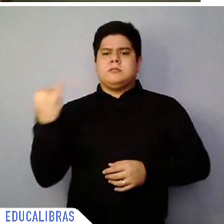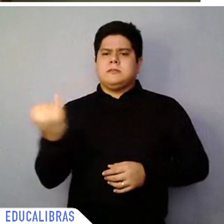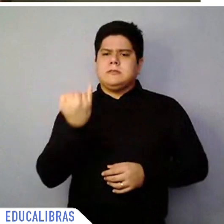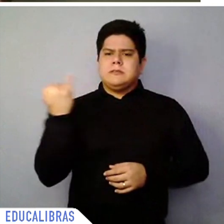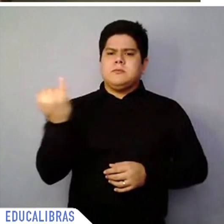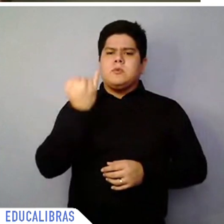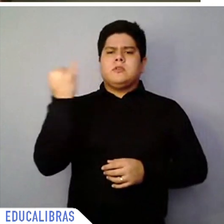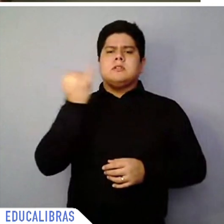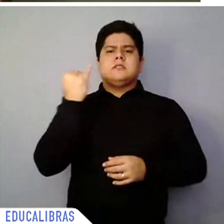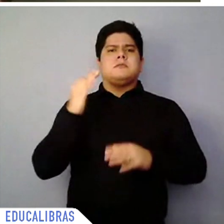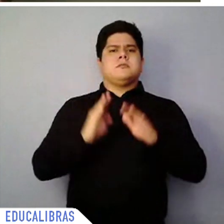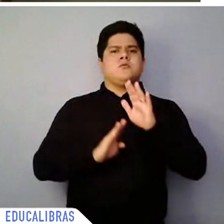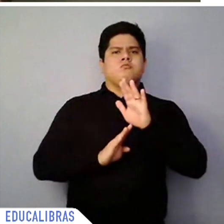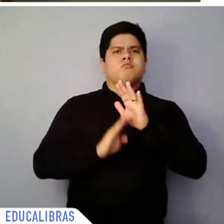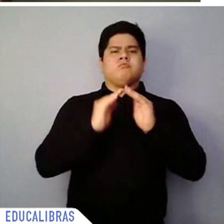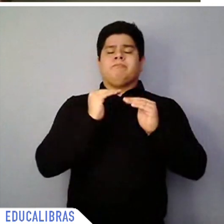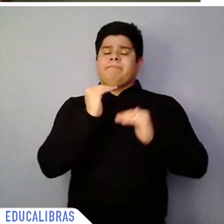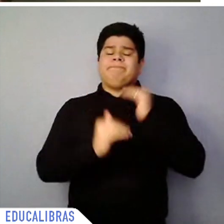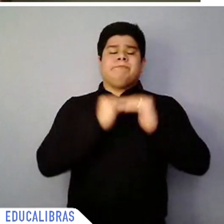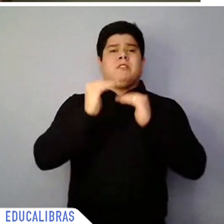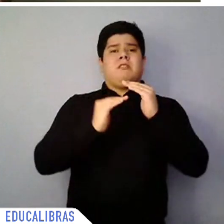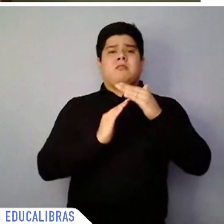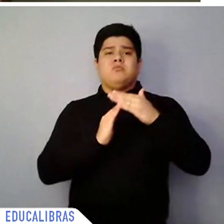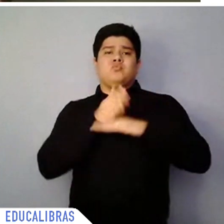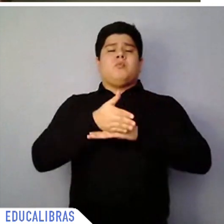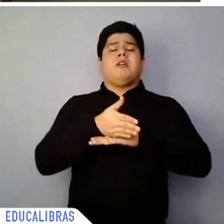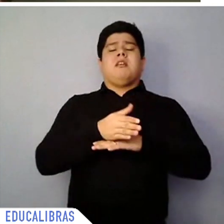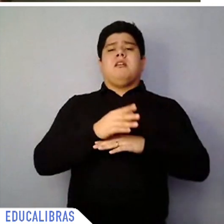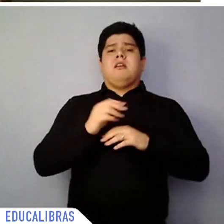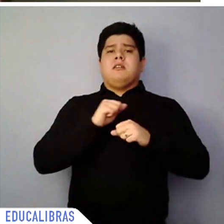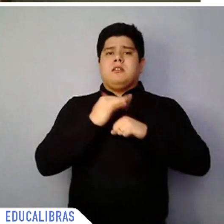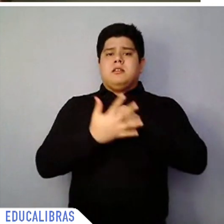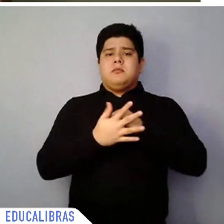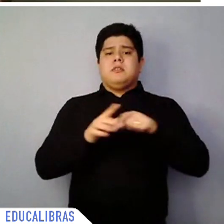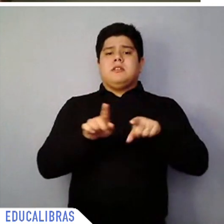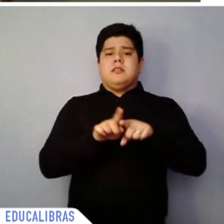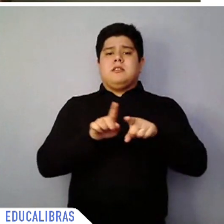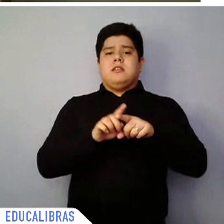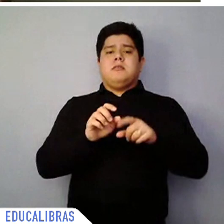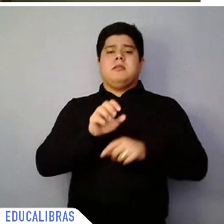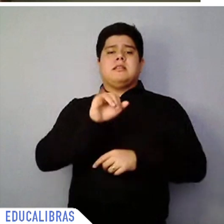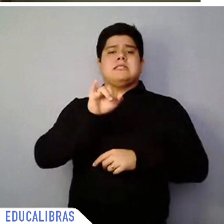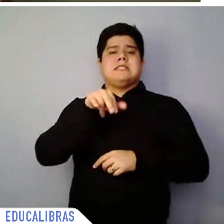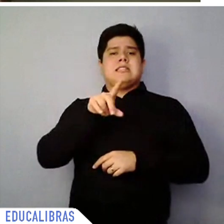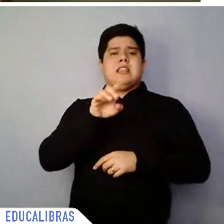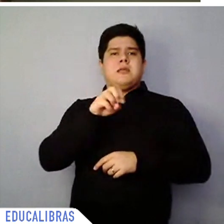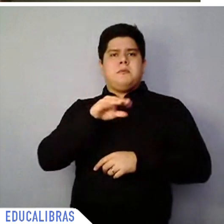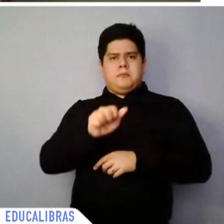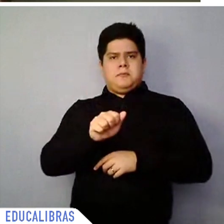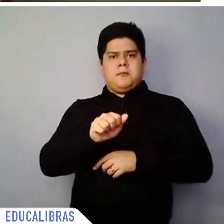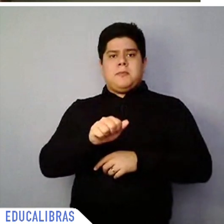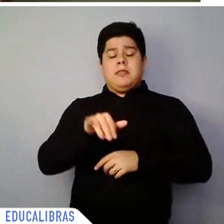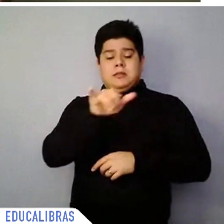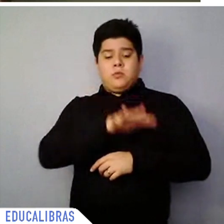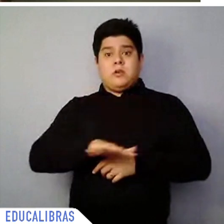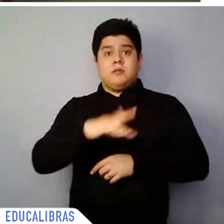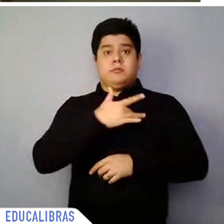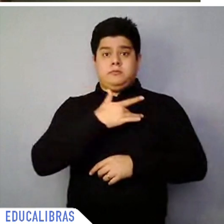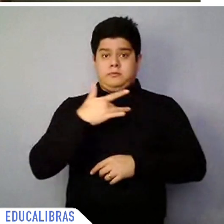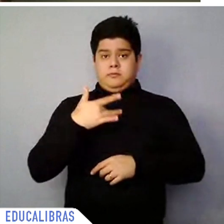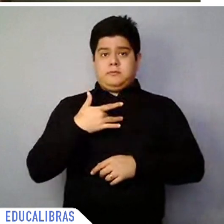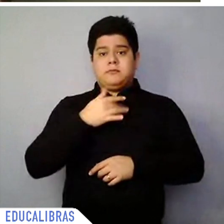and I think they are important to overcome the pandemics and its effects.